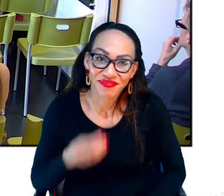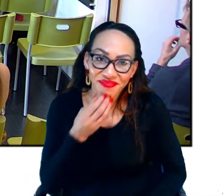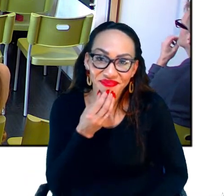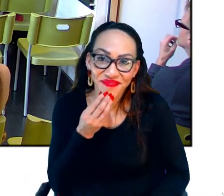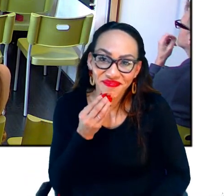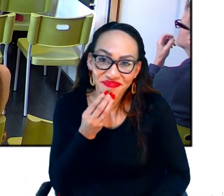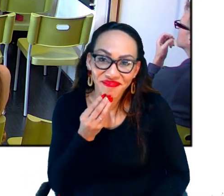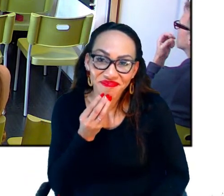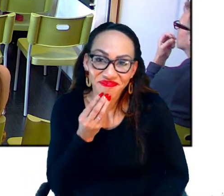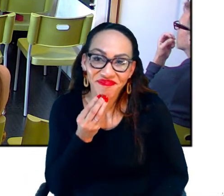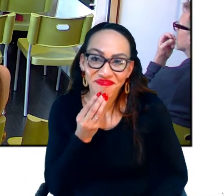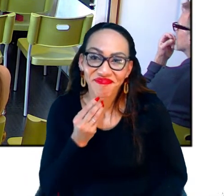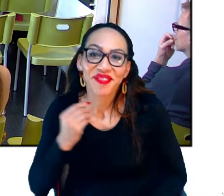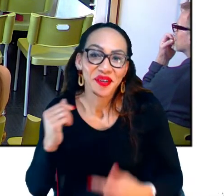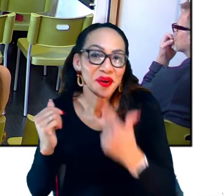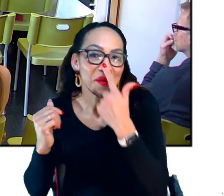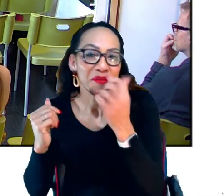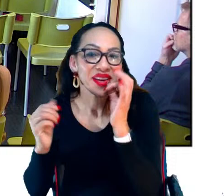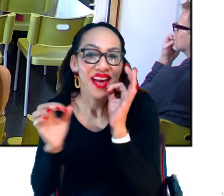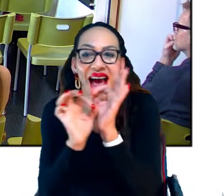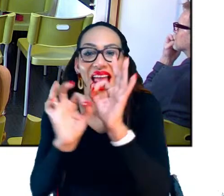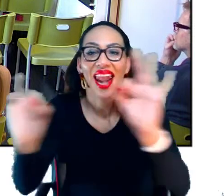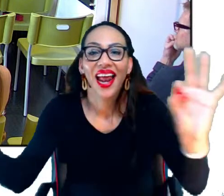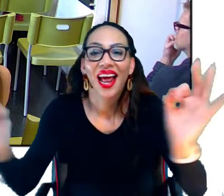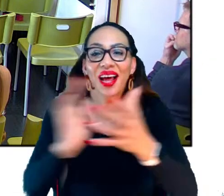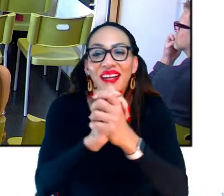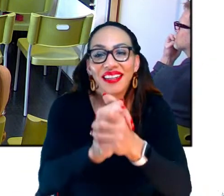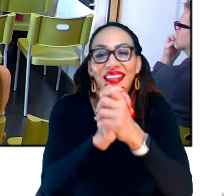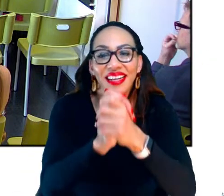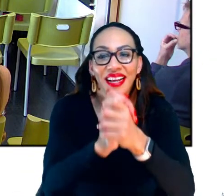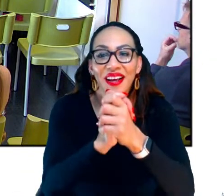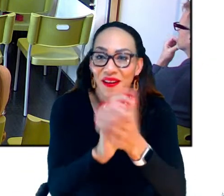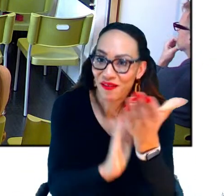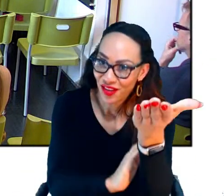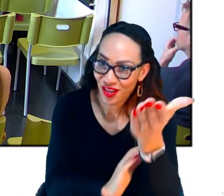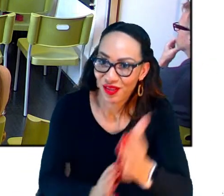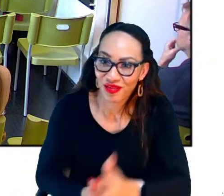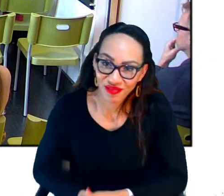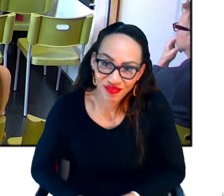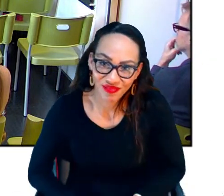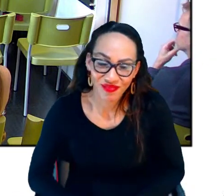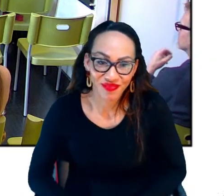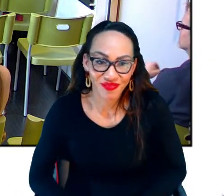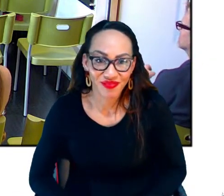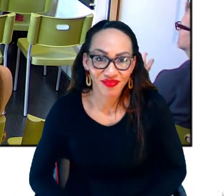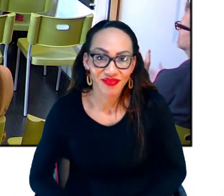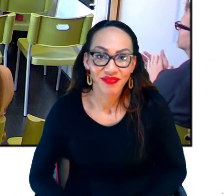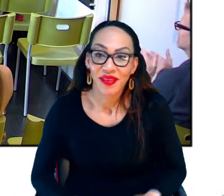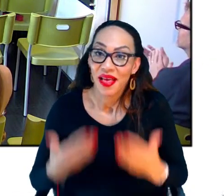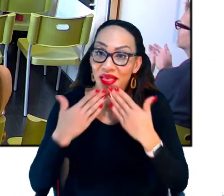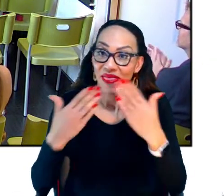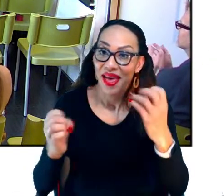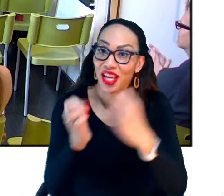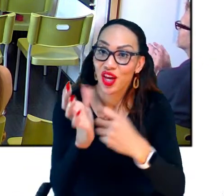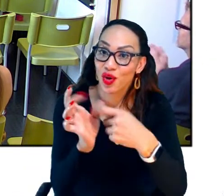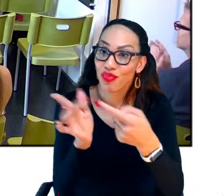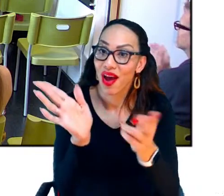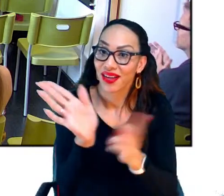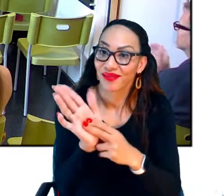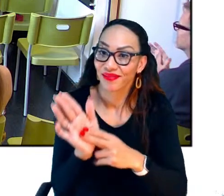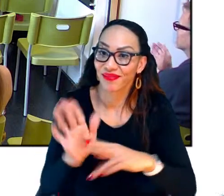you, Brian. Okay, I'll be up for that. All right. That's Everyone, join me in saying thank you to Brian.